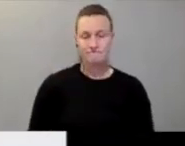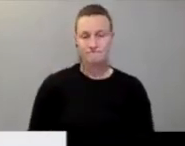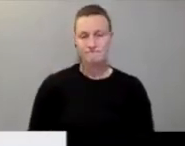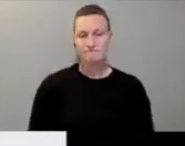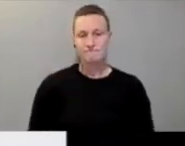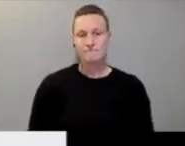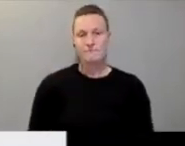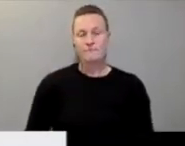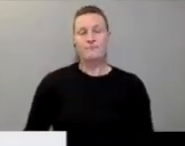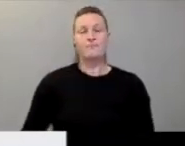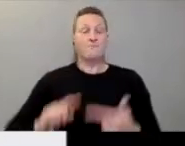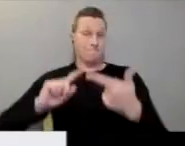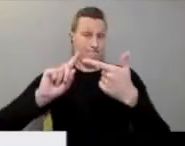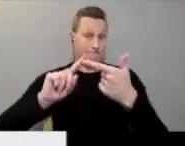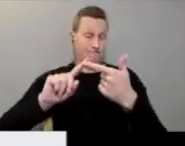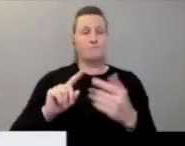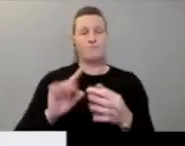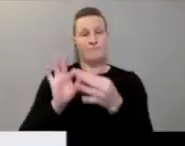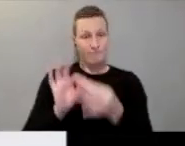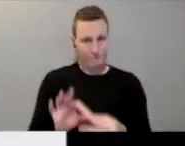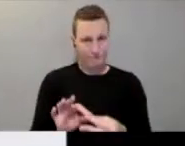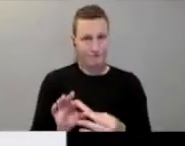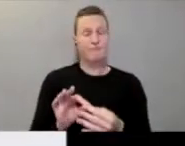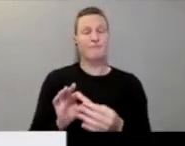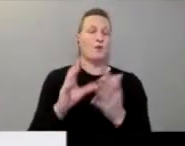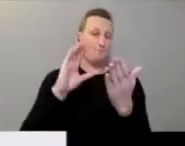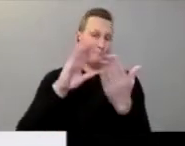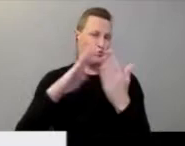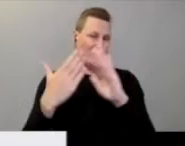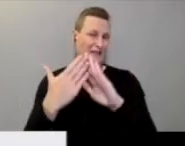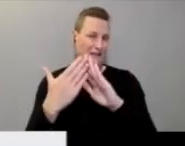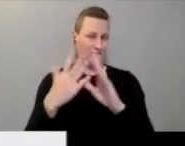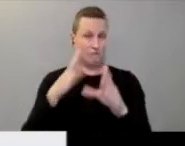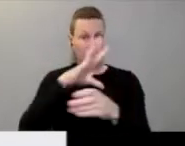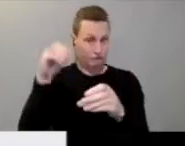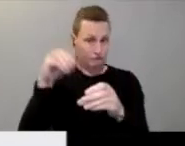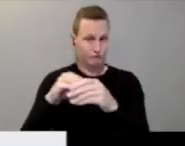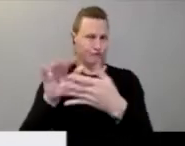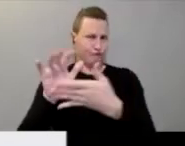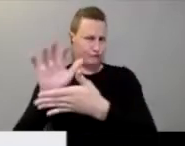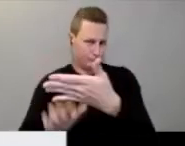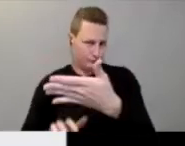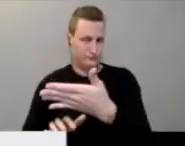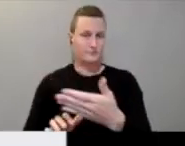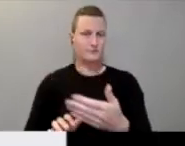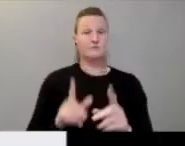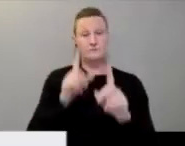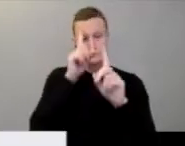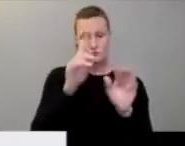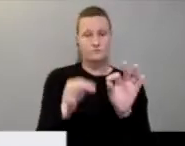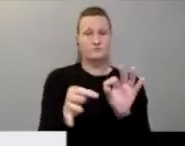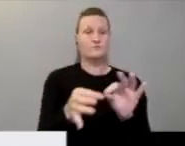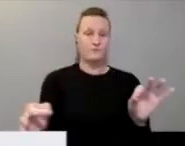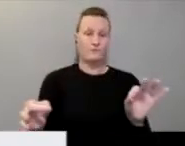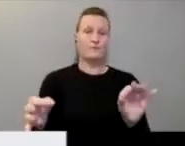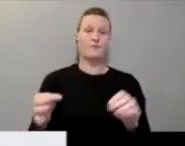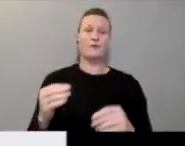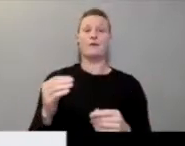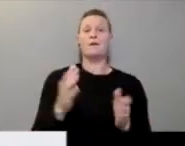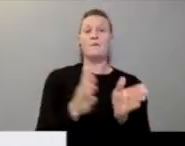The second pillar within this strategy is community. Connecting the public with public art is fundamental to amplifying the impact of